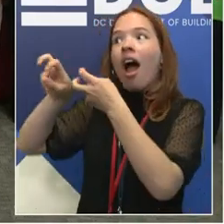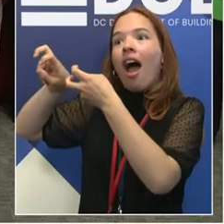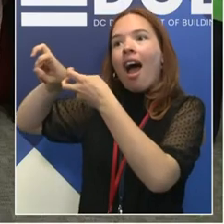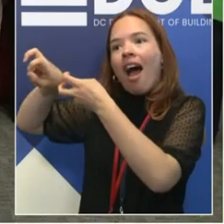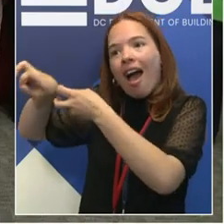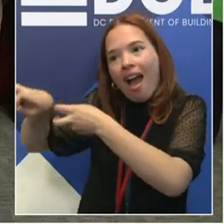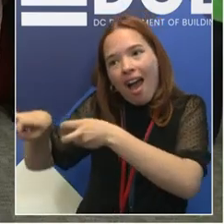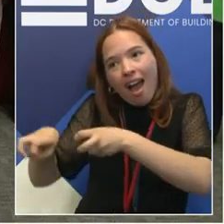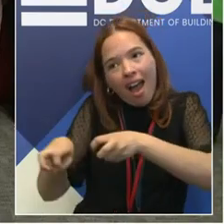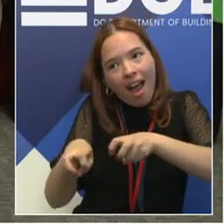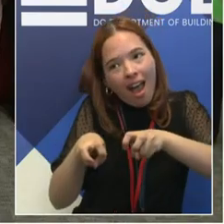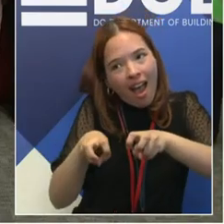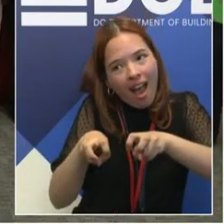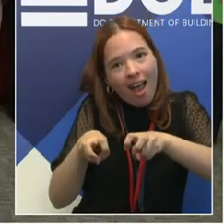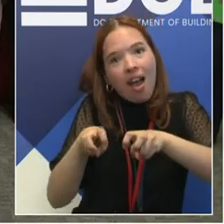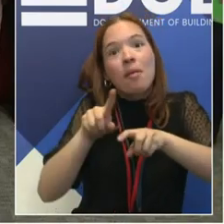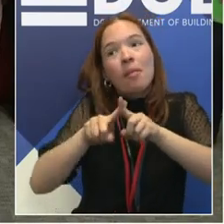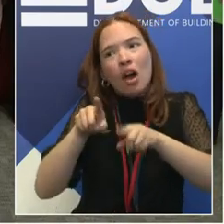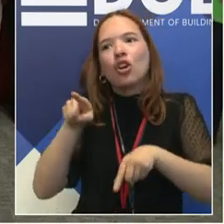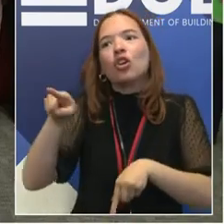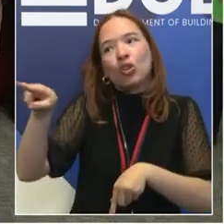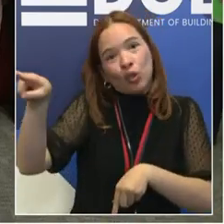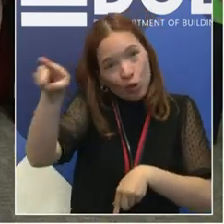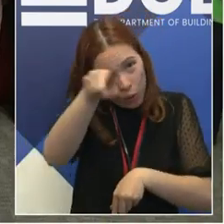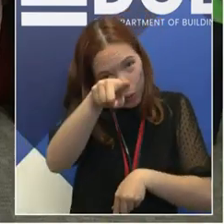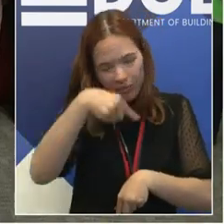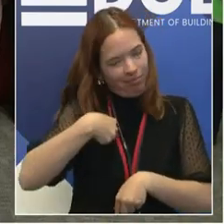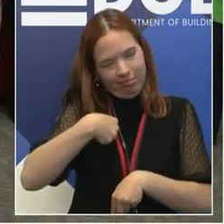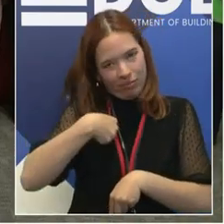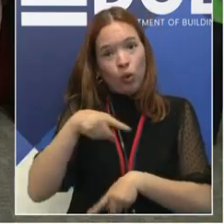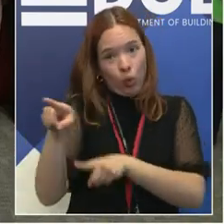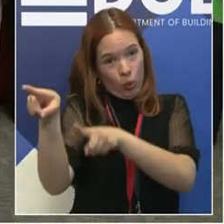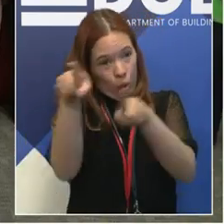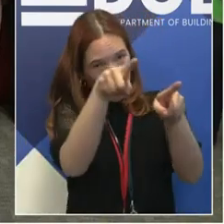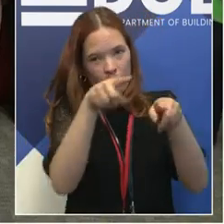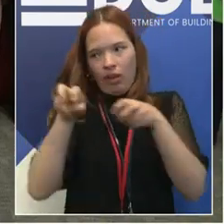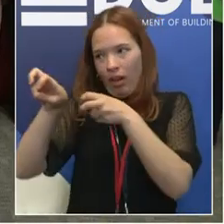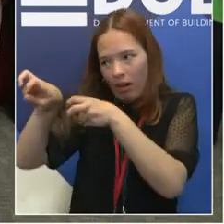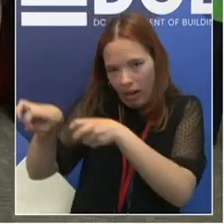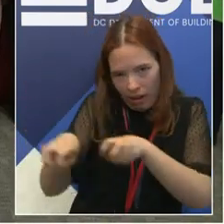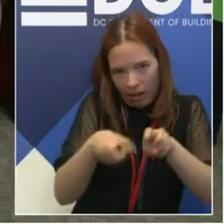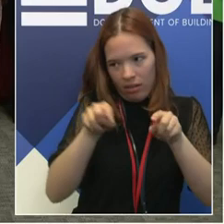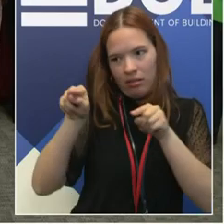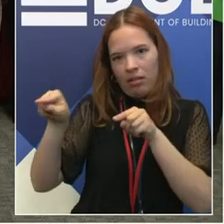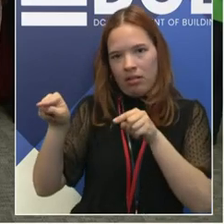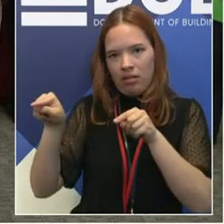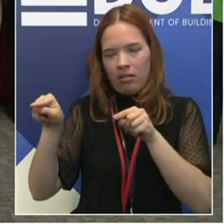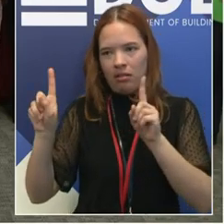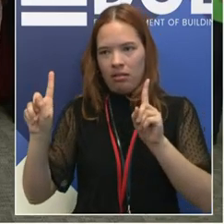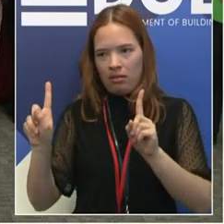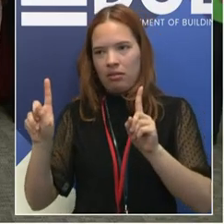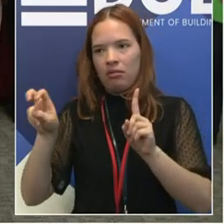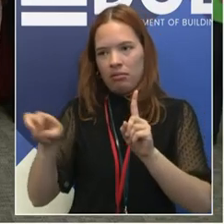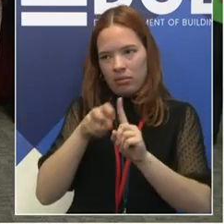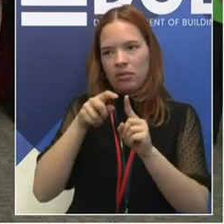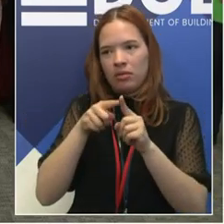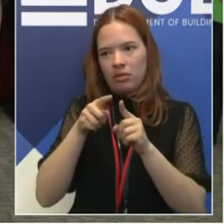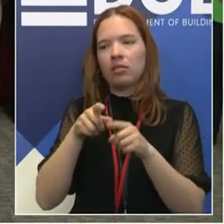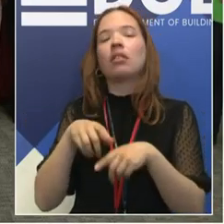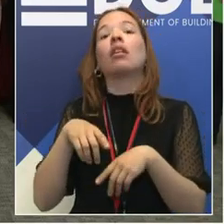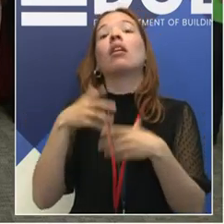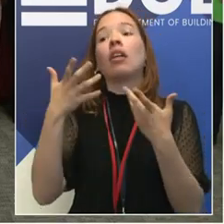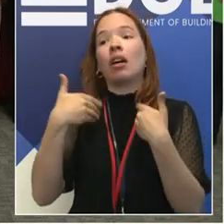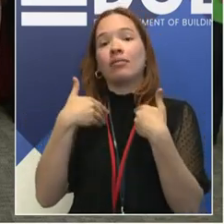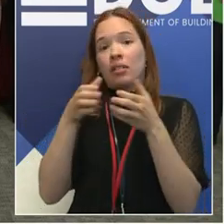transitioning from the Department of Consumer and Regulatory Affairs to two new agencies,